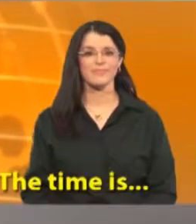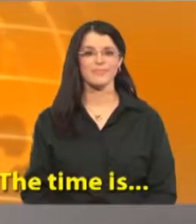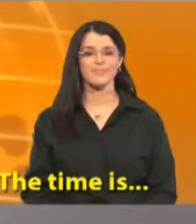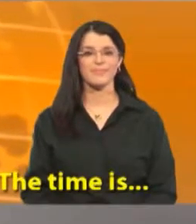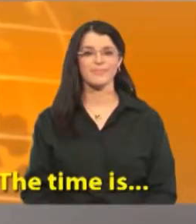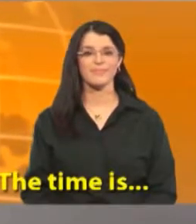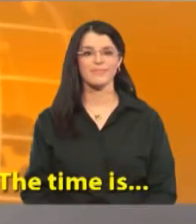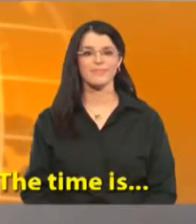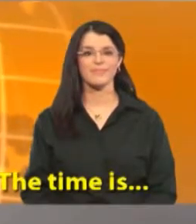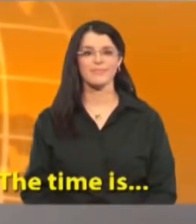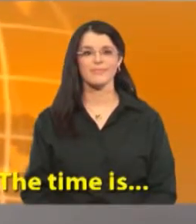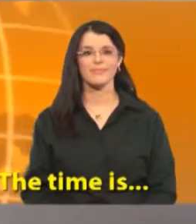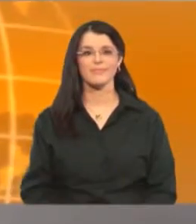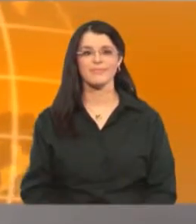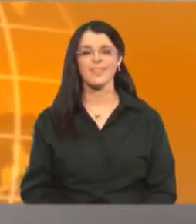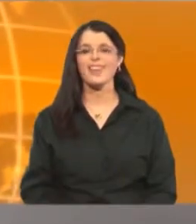Il est...